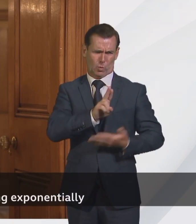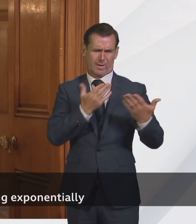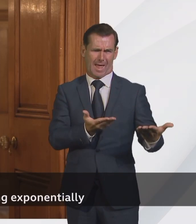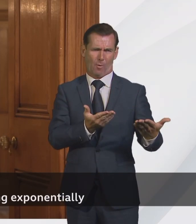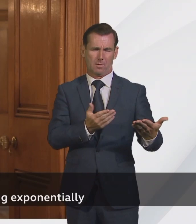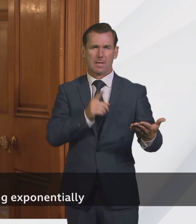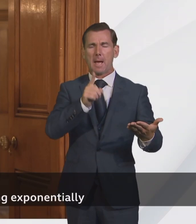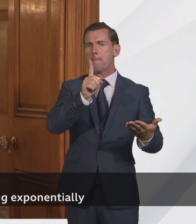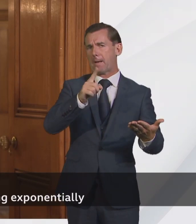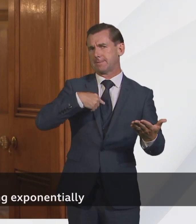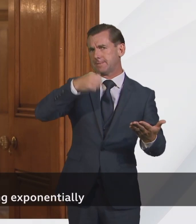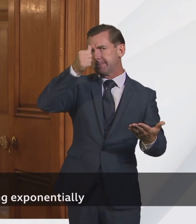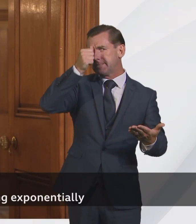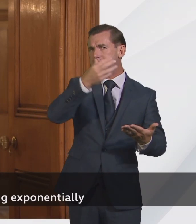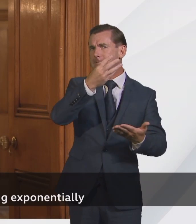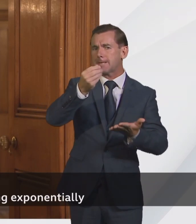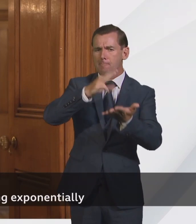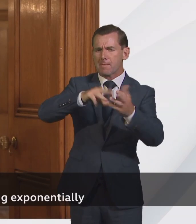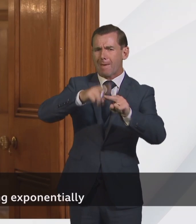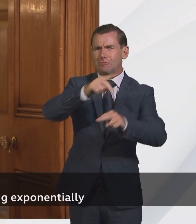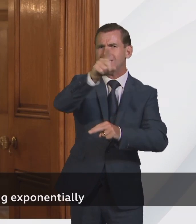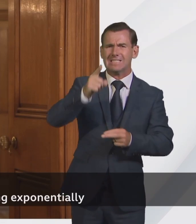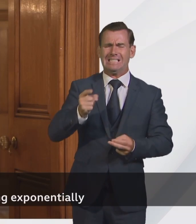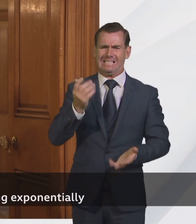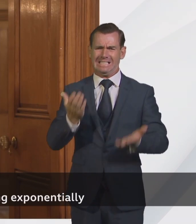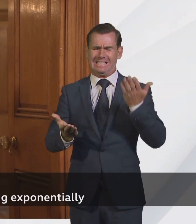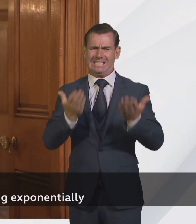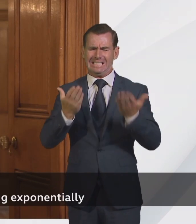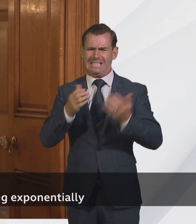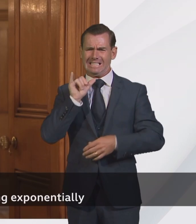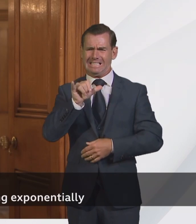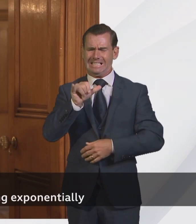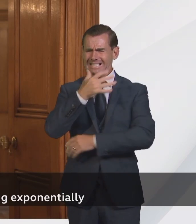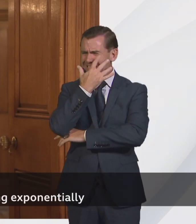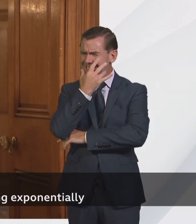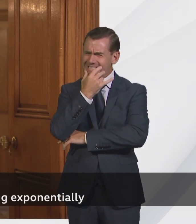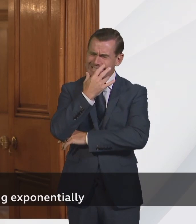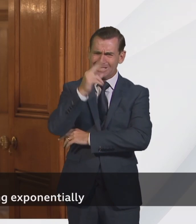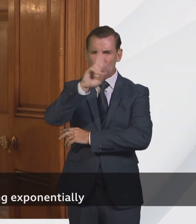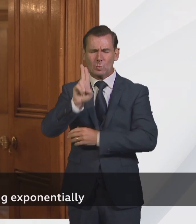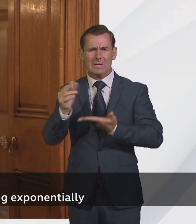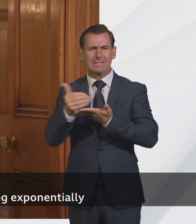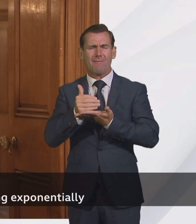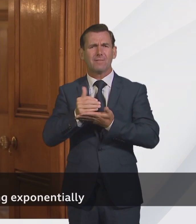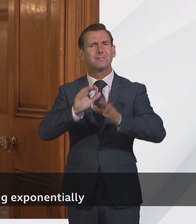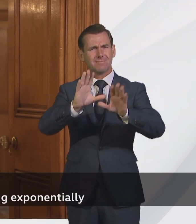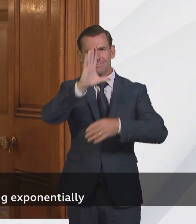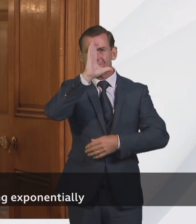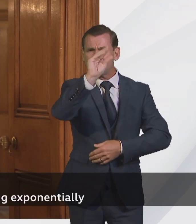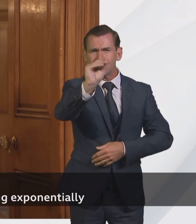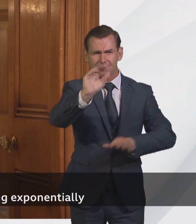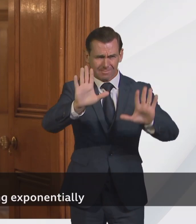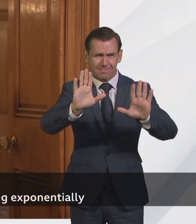is anxiety still among parents. I want to assure you that the well-being of your